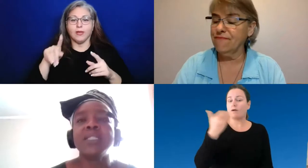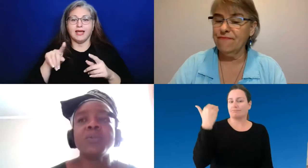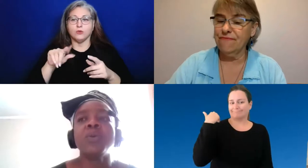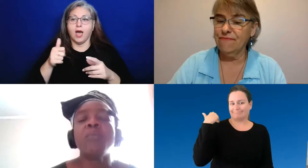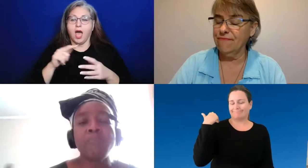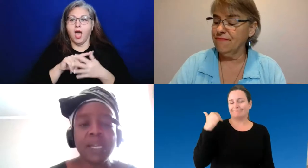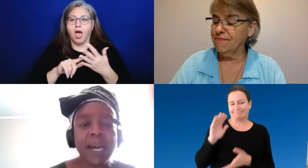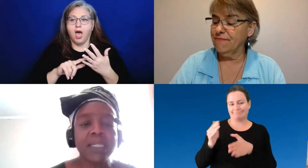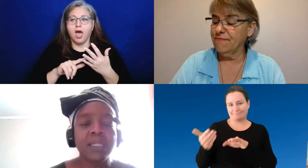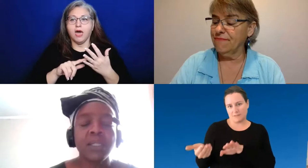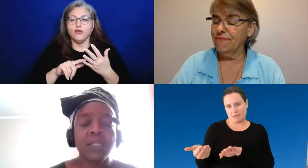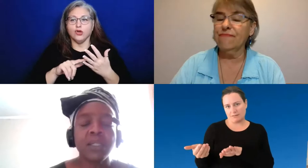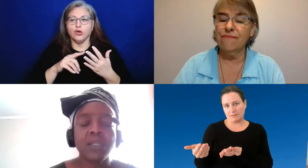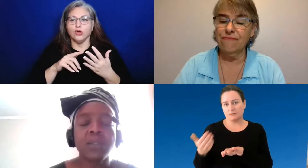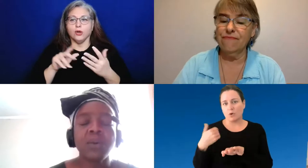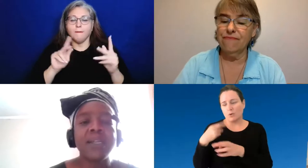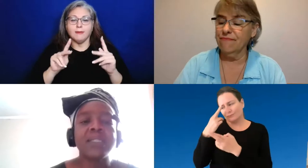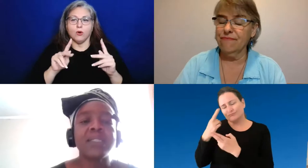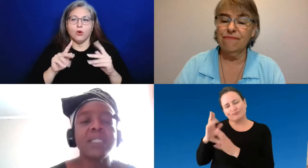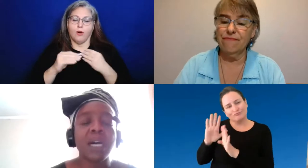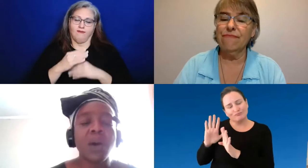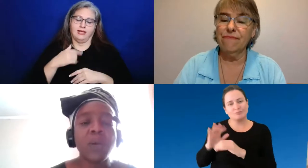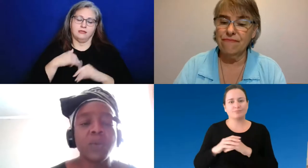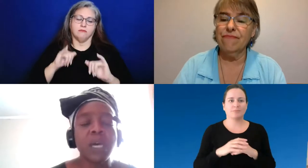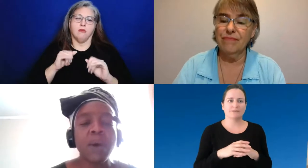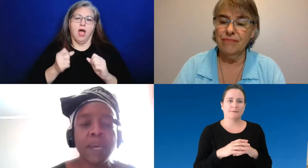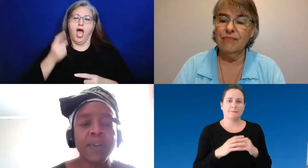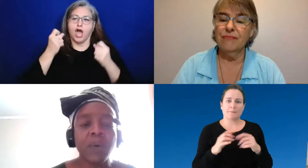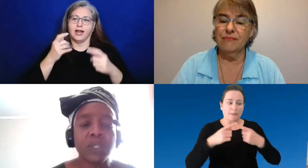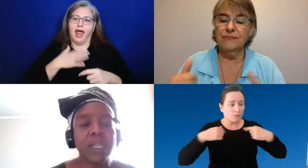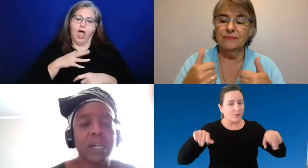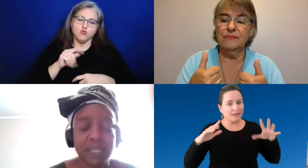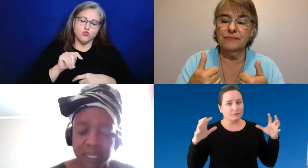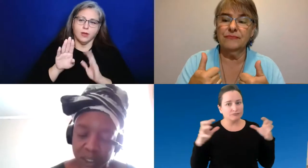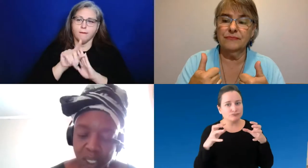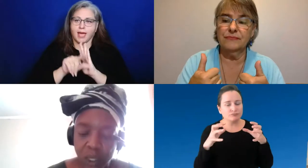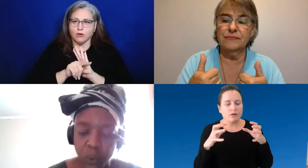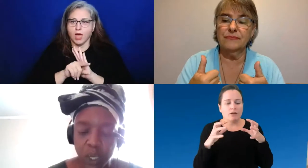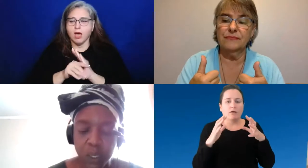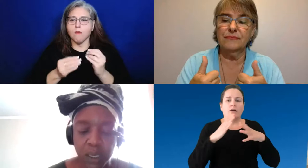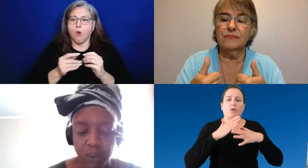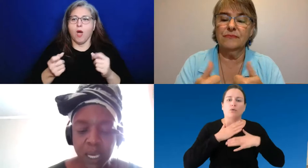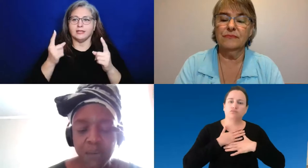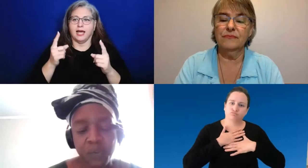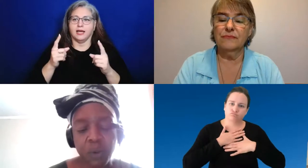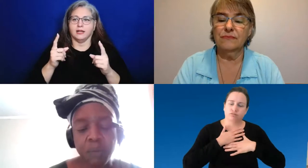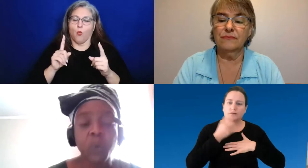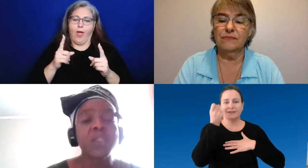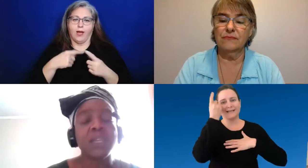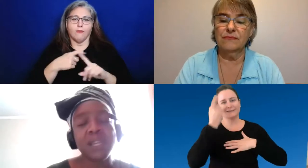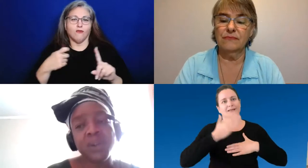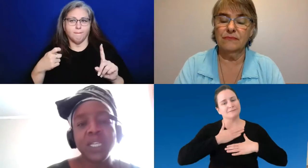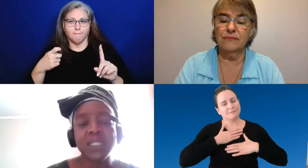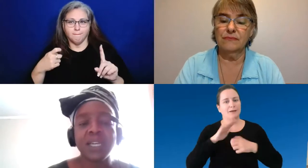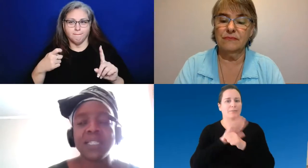coders that, made us, understand our roots, our background, and understand where we come from